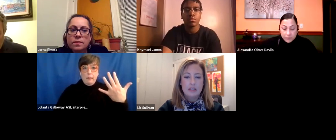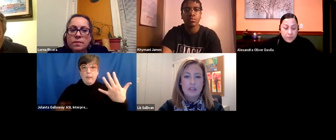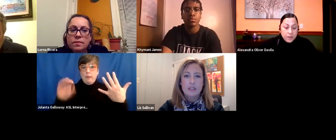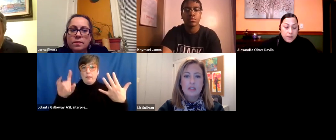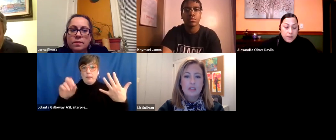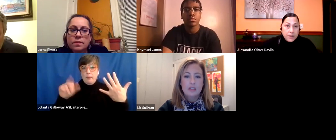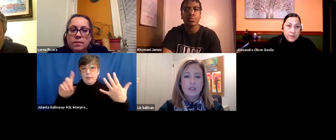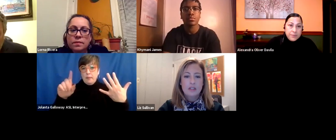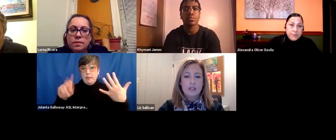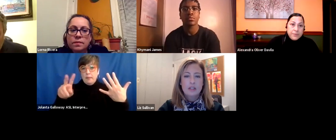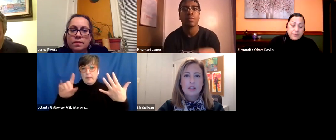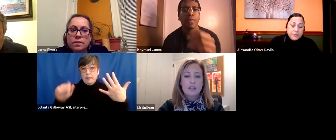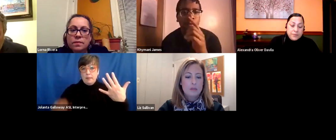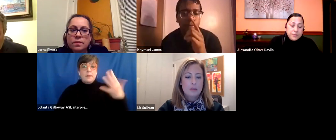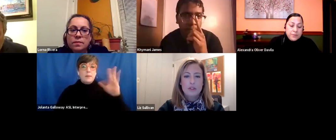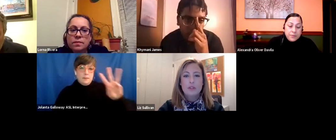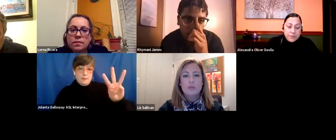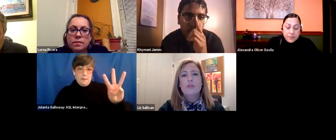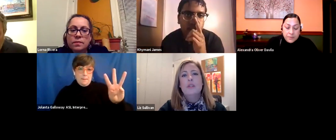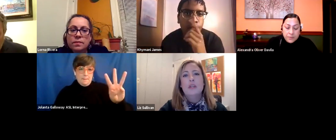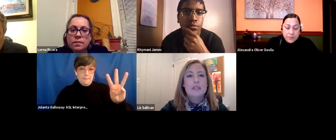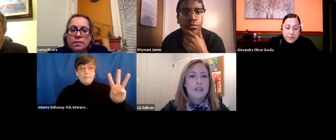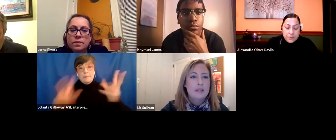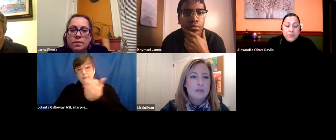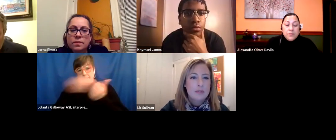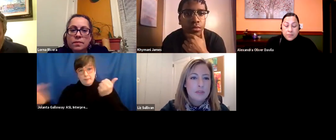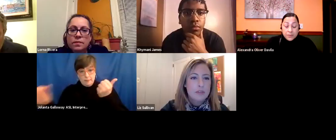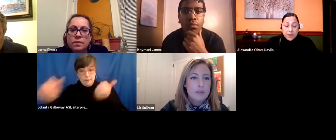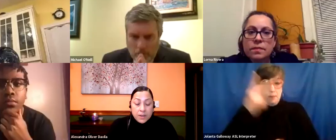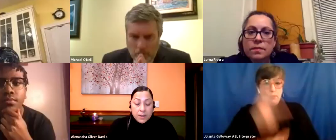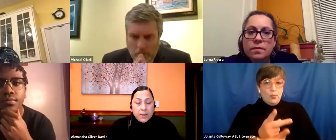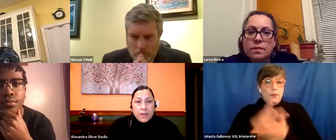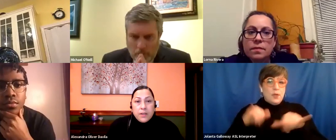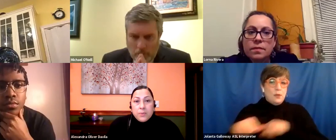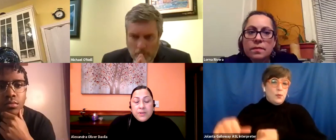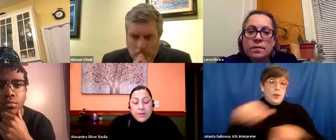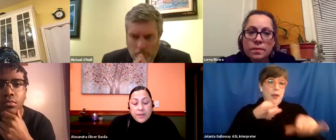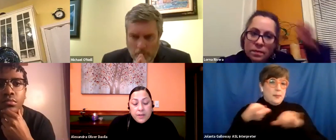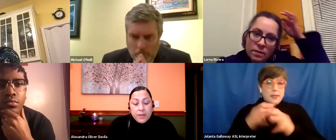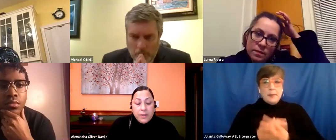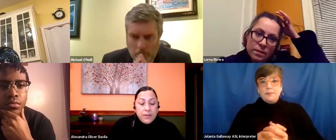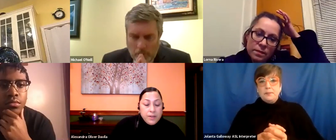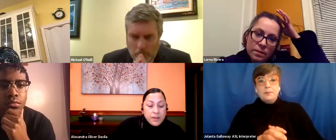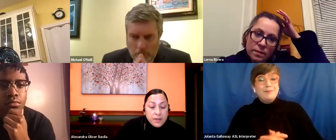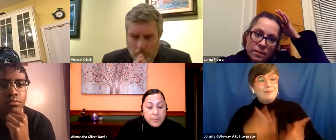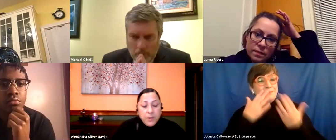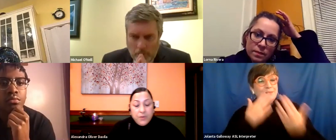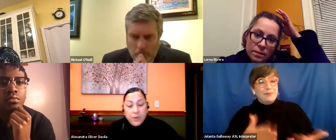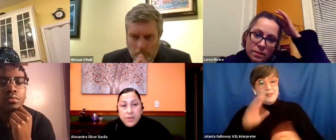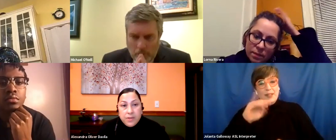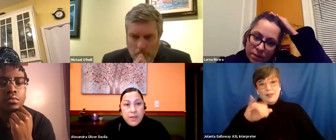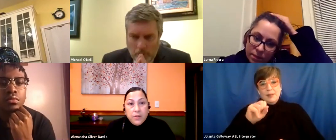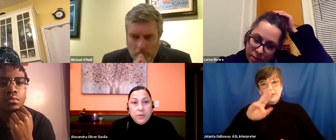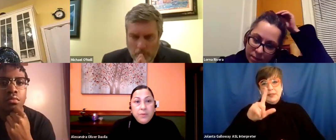Davila? Yes. Motion is approved unanimously. Thank you, Ms. Sullivan.